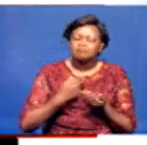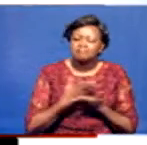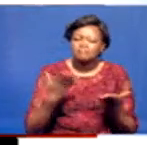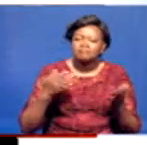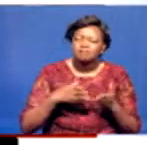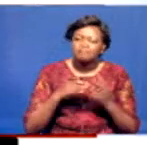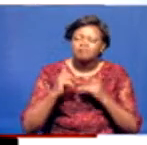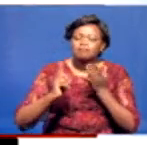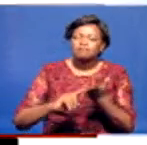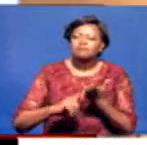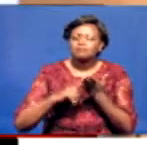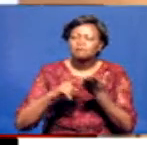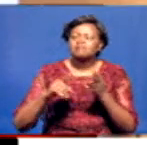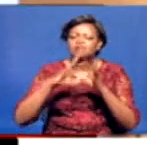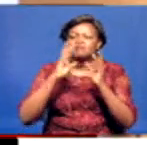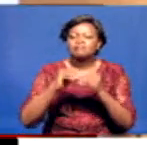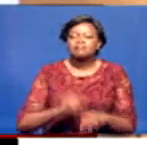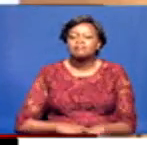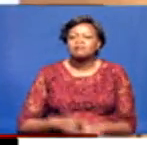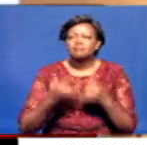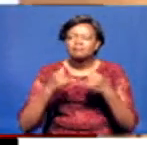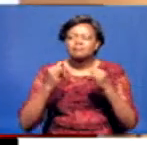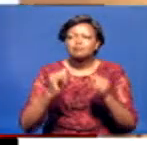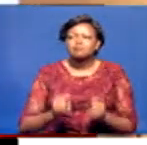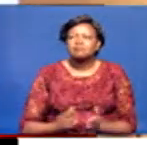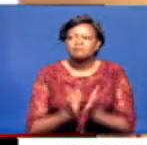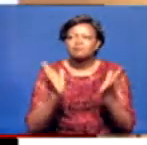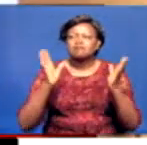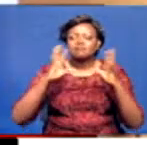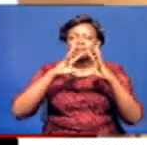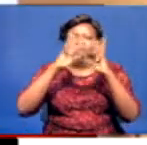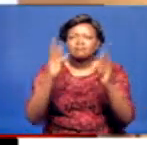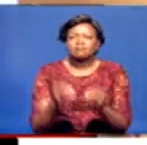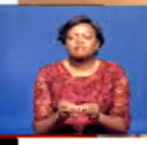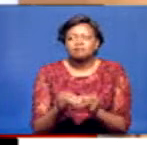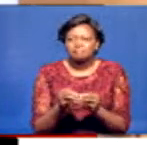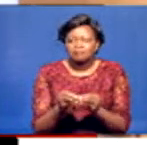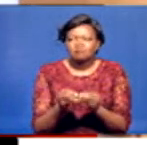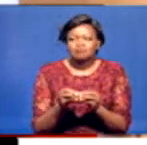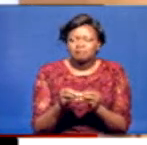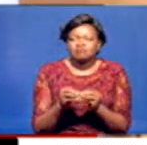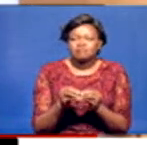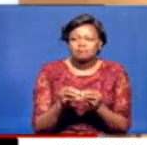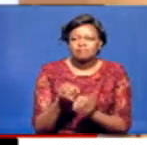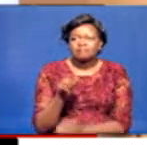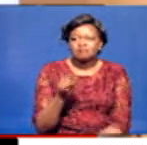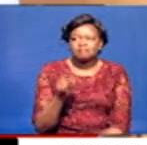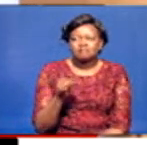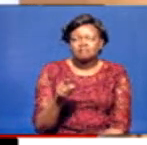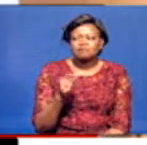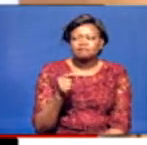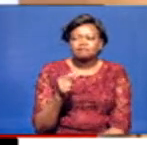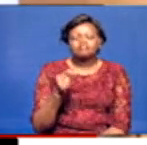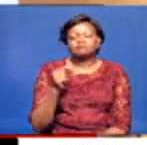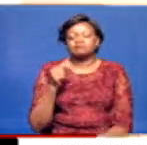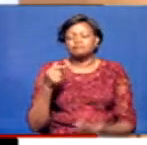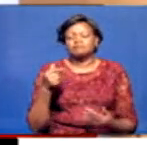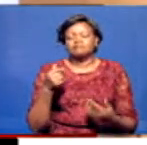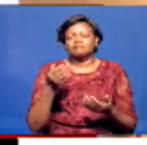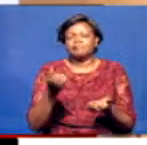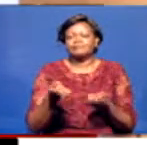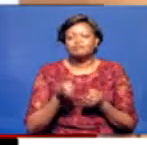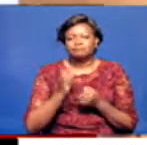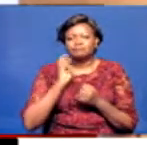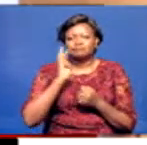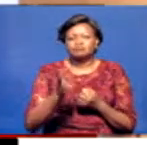being implemented. Open budgets is still not only a winning proposition, but the way to go.